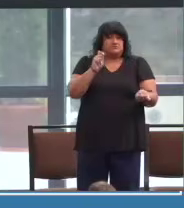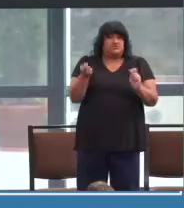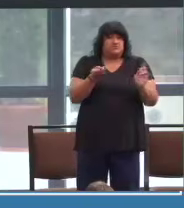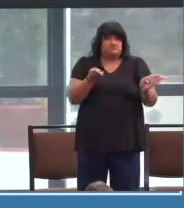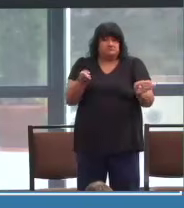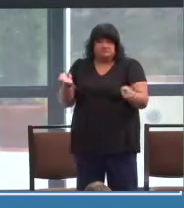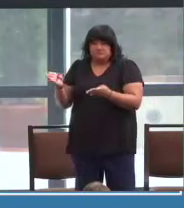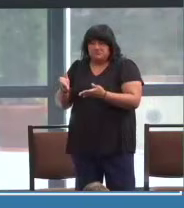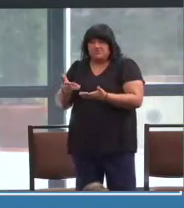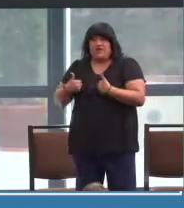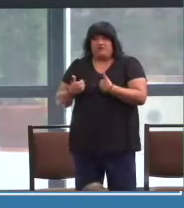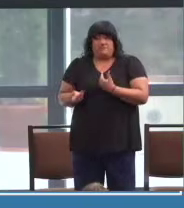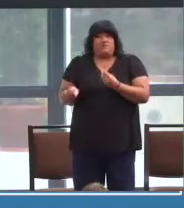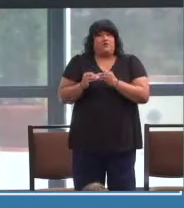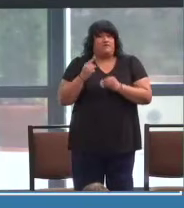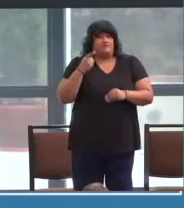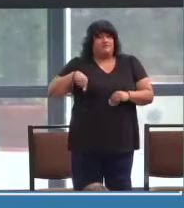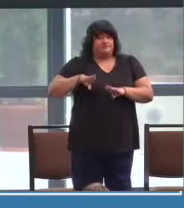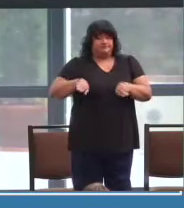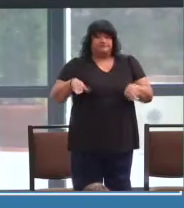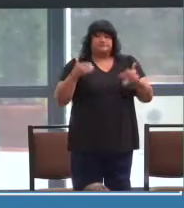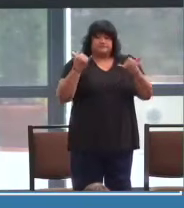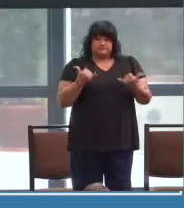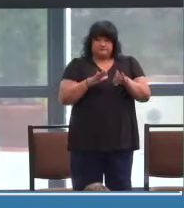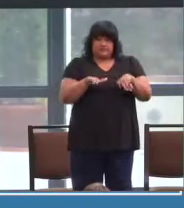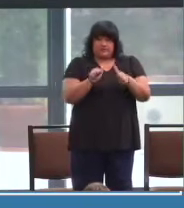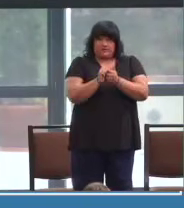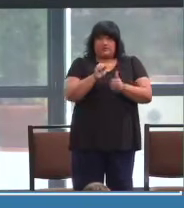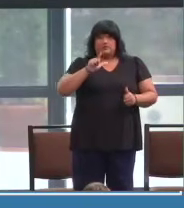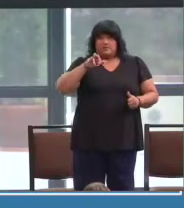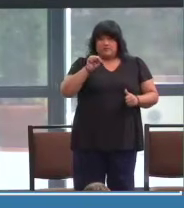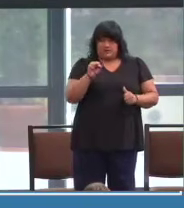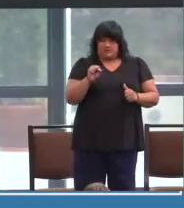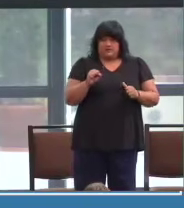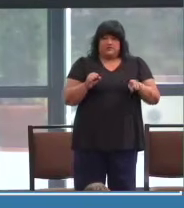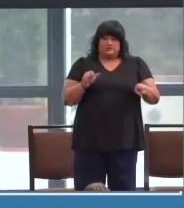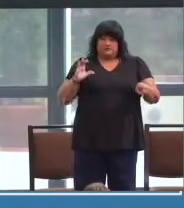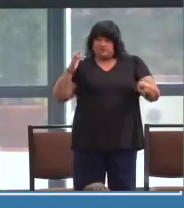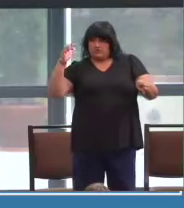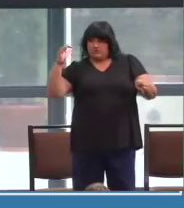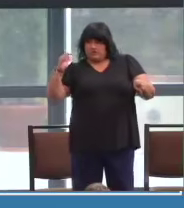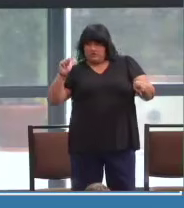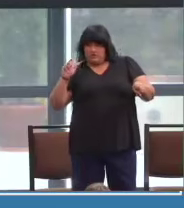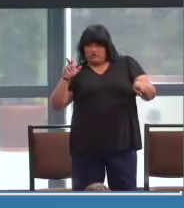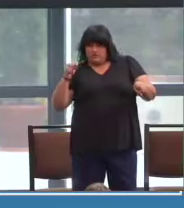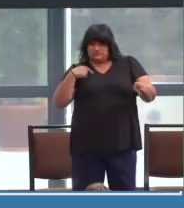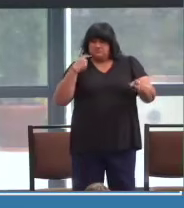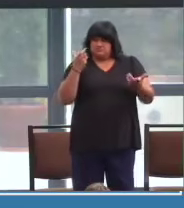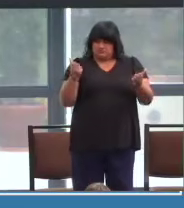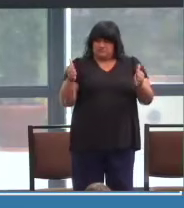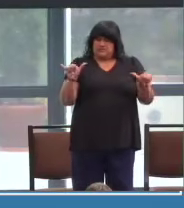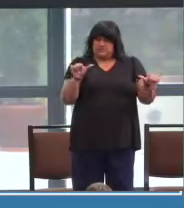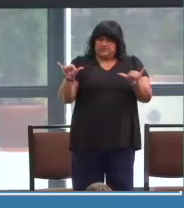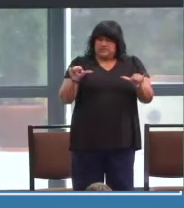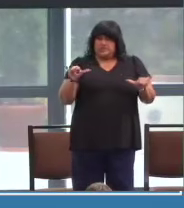So when we look at lupus and Sjogren's, they can be closely related. We've seen that there's about 1 in